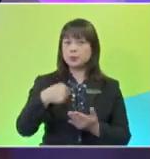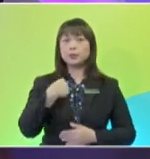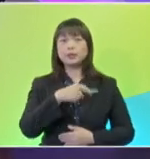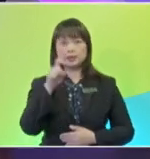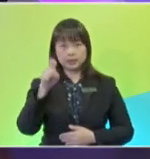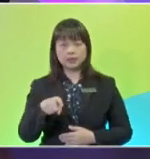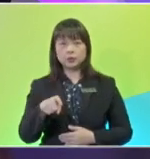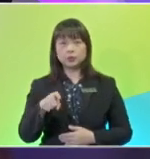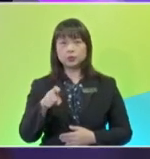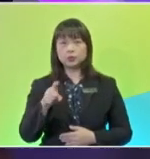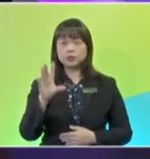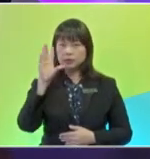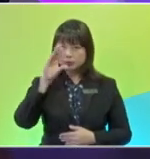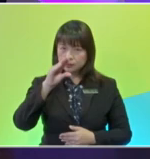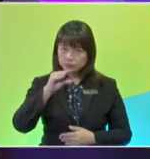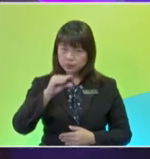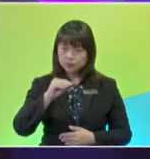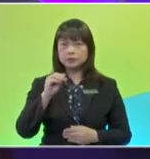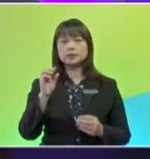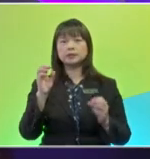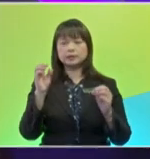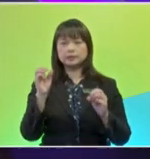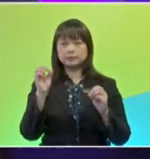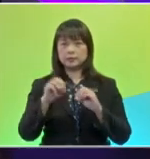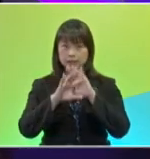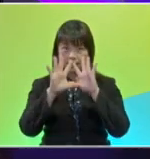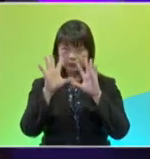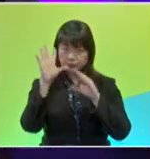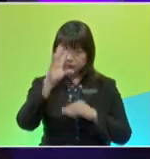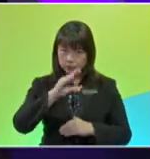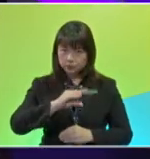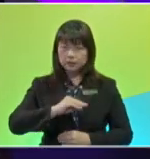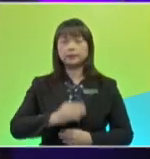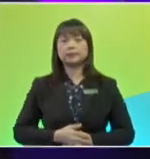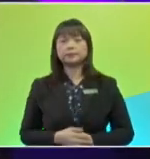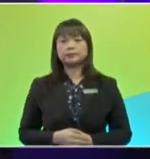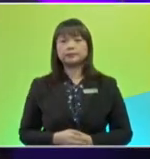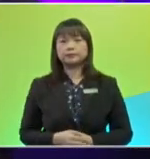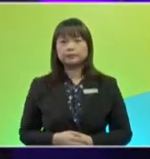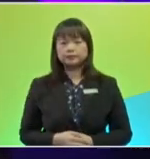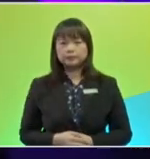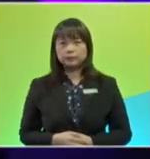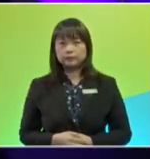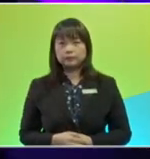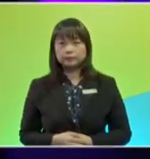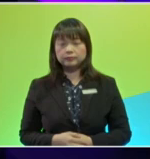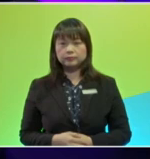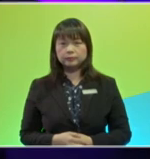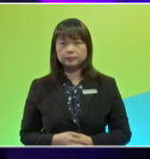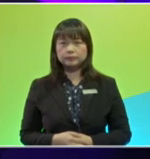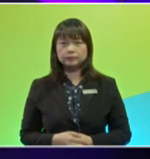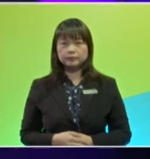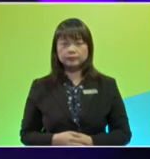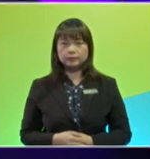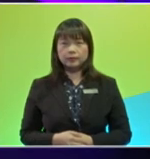Yeah, let's dim the light a little bit so we can see a bit more clearer. Okay, looks like it's getting dark. Okay. Okay.